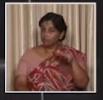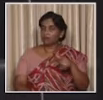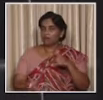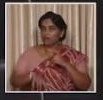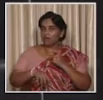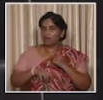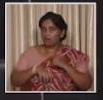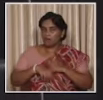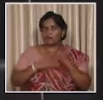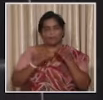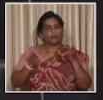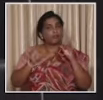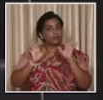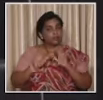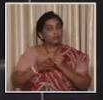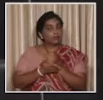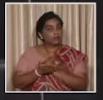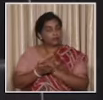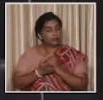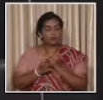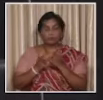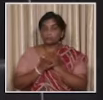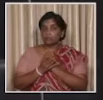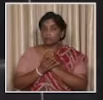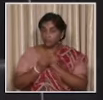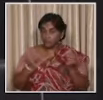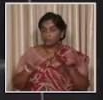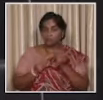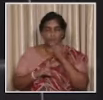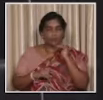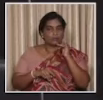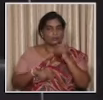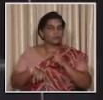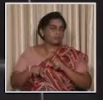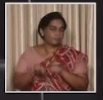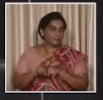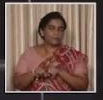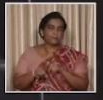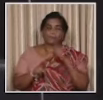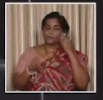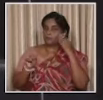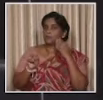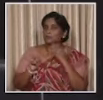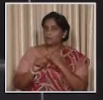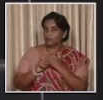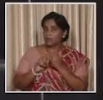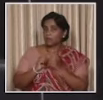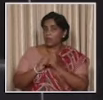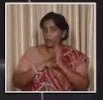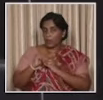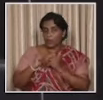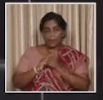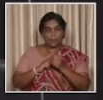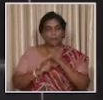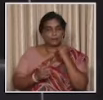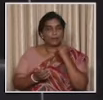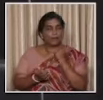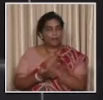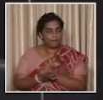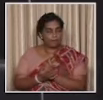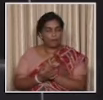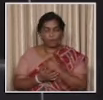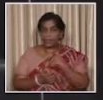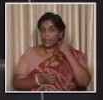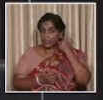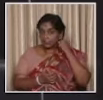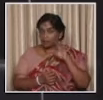avoided if there had been some thought about the impossibility of such targets which they